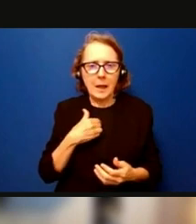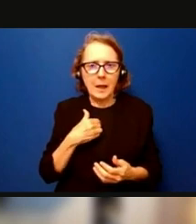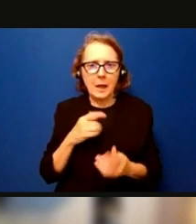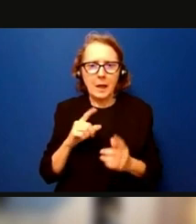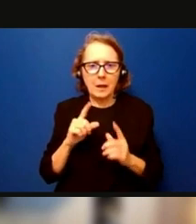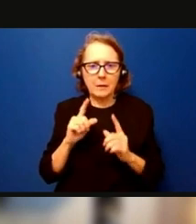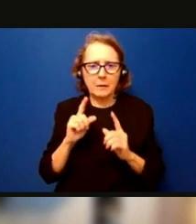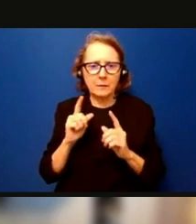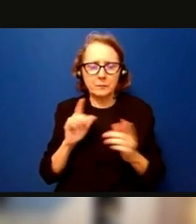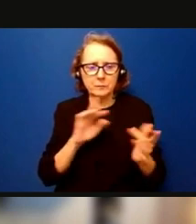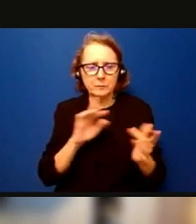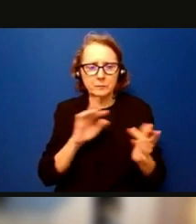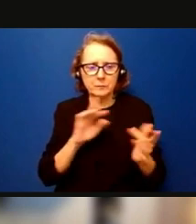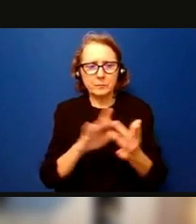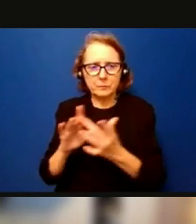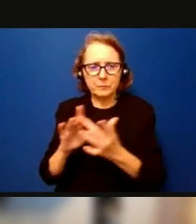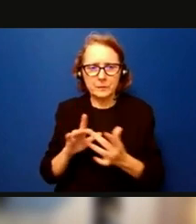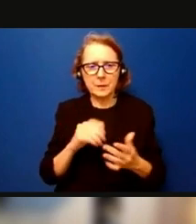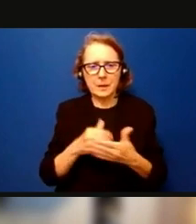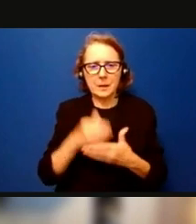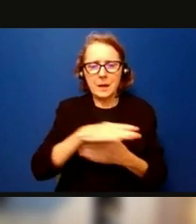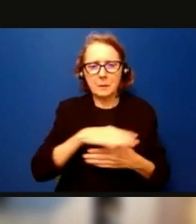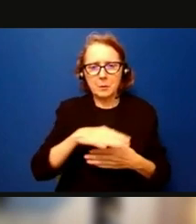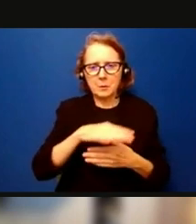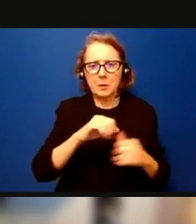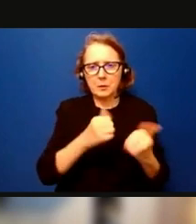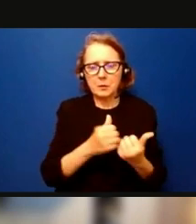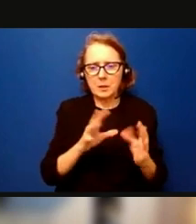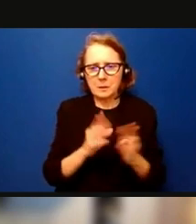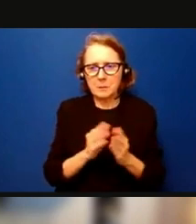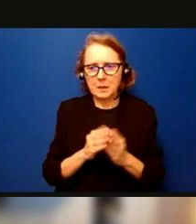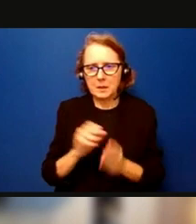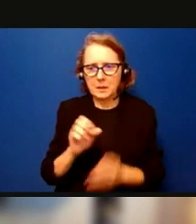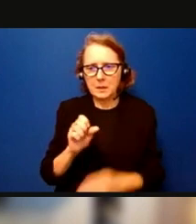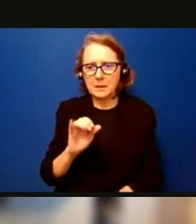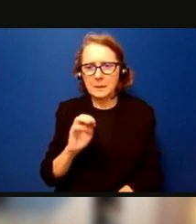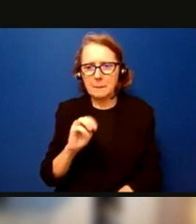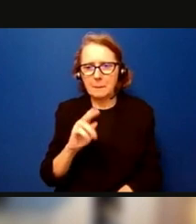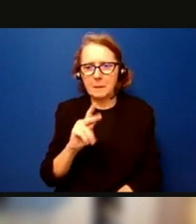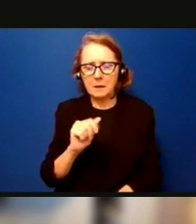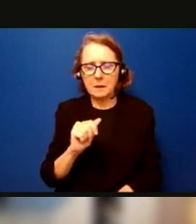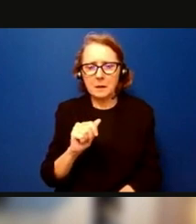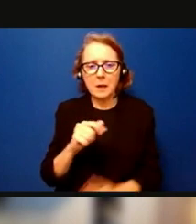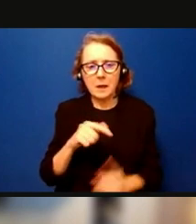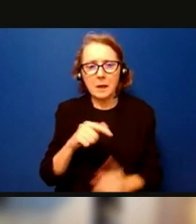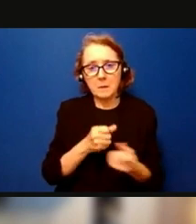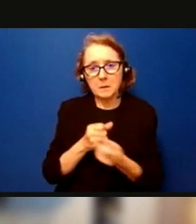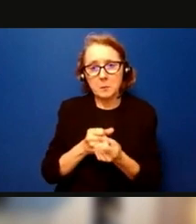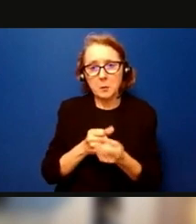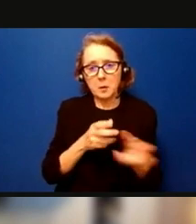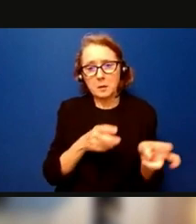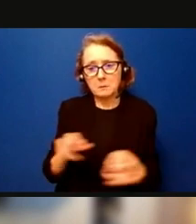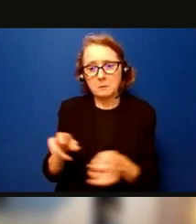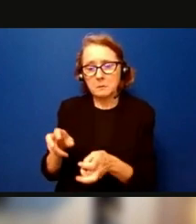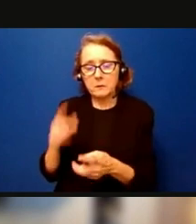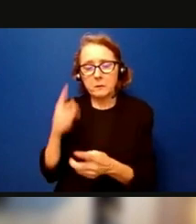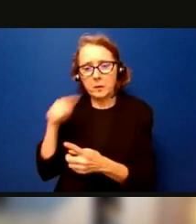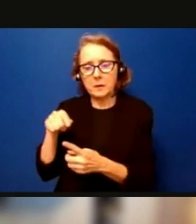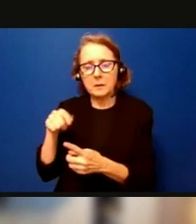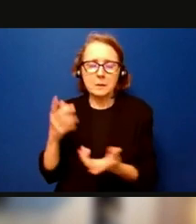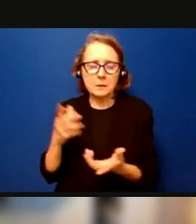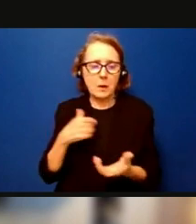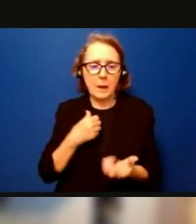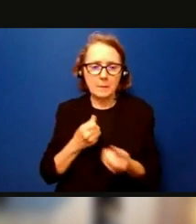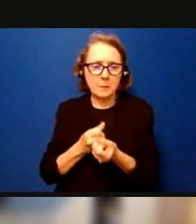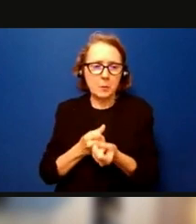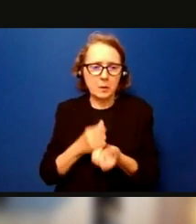neighborhood association meetings at SEMCA. It seems like they've been in support of a move in this direction. So I'm, for one, you know, in